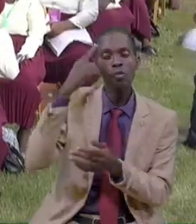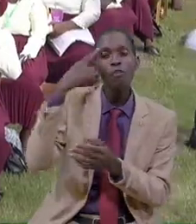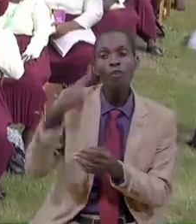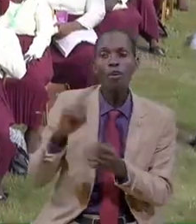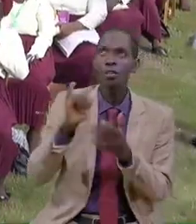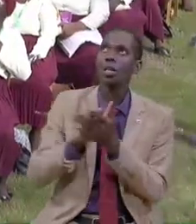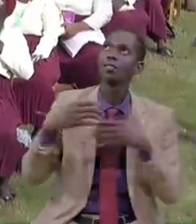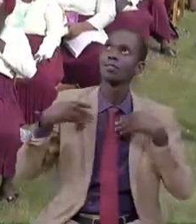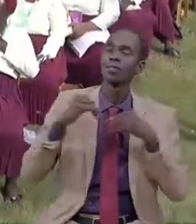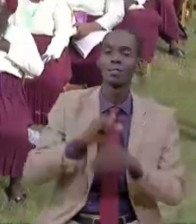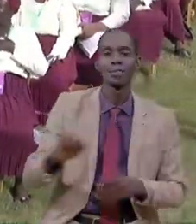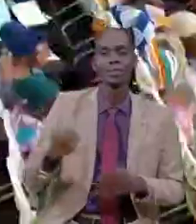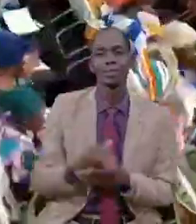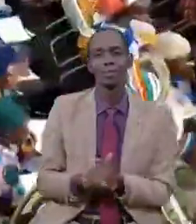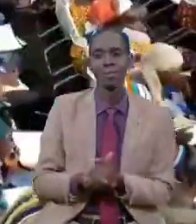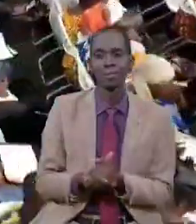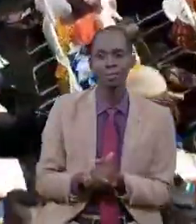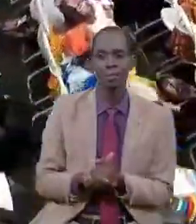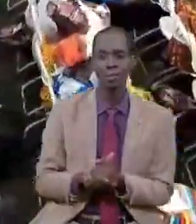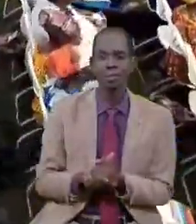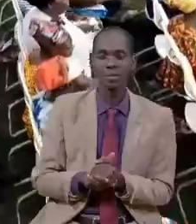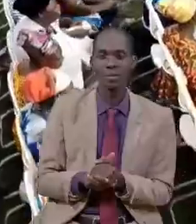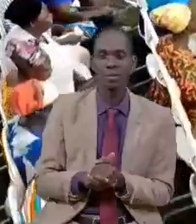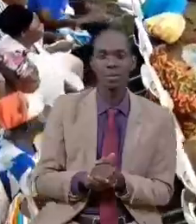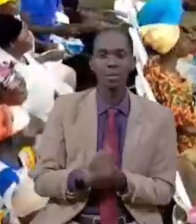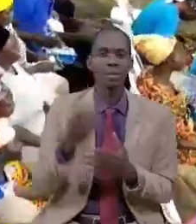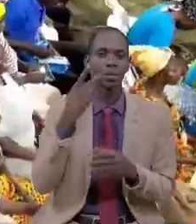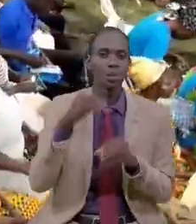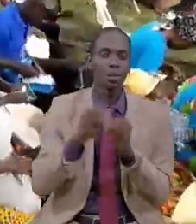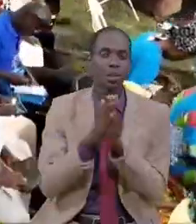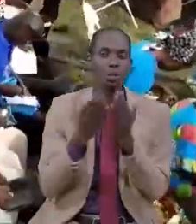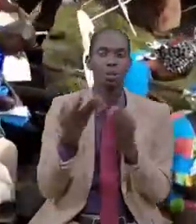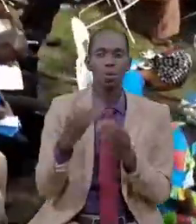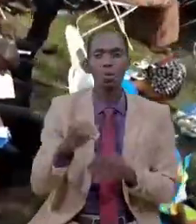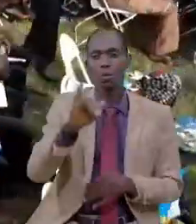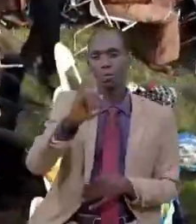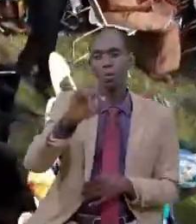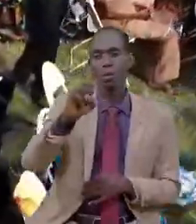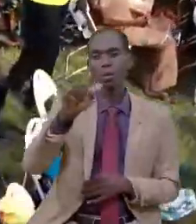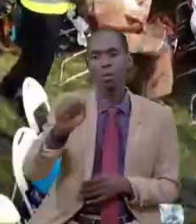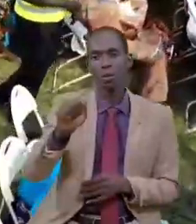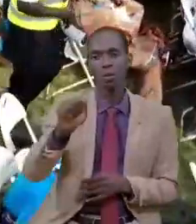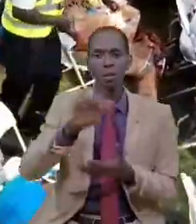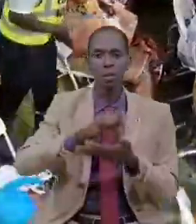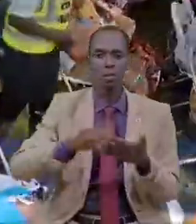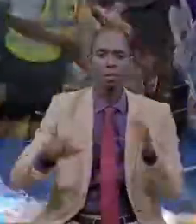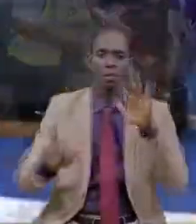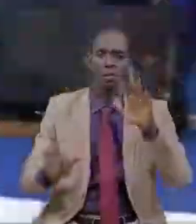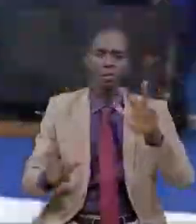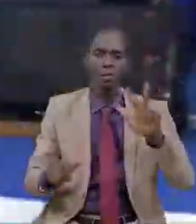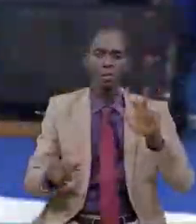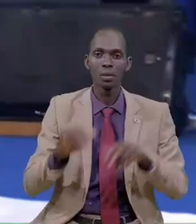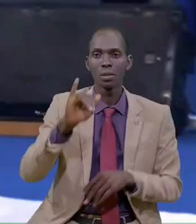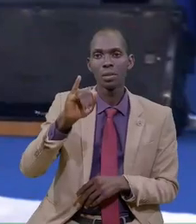qui es particulièrement là-bas. Look at Isaiah chapter 53. And I'm